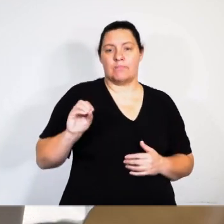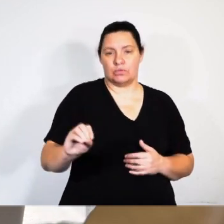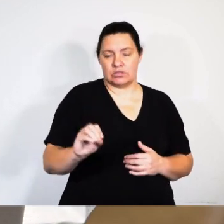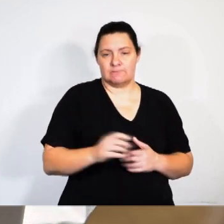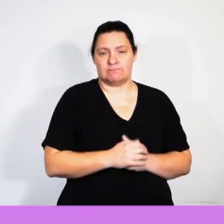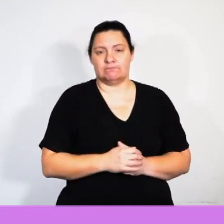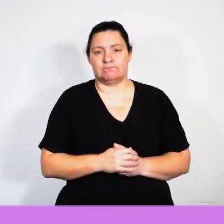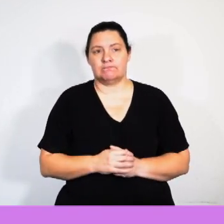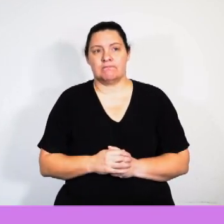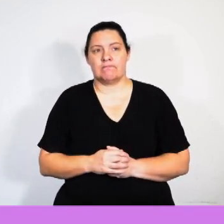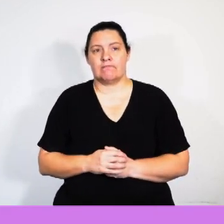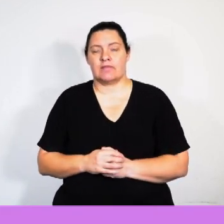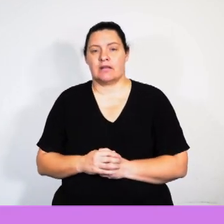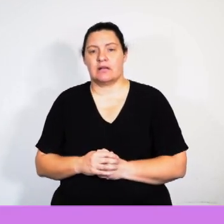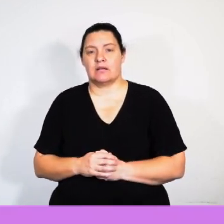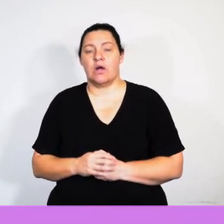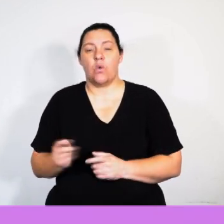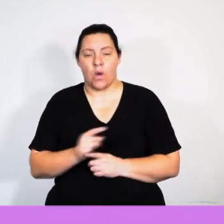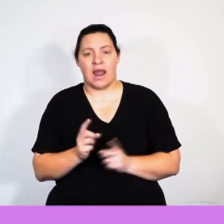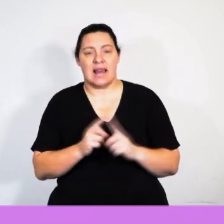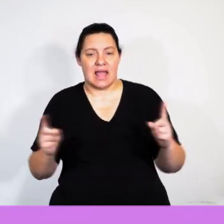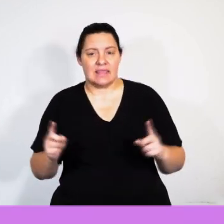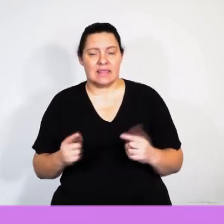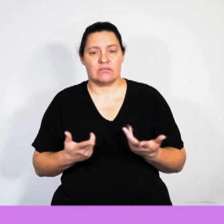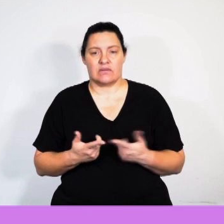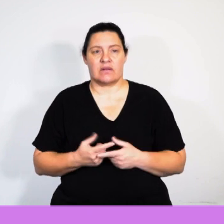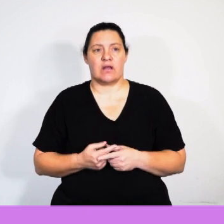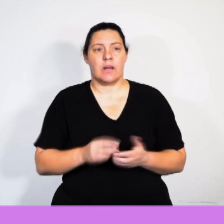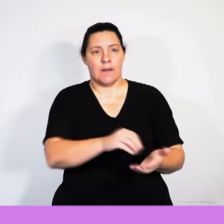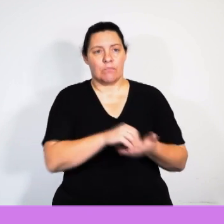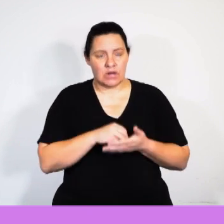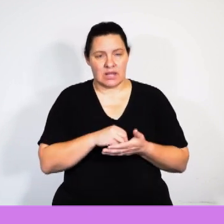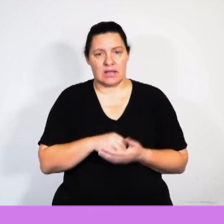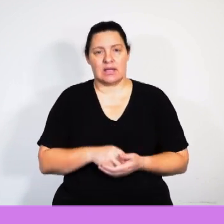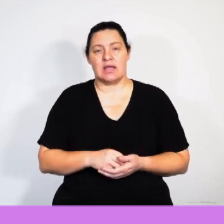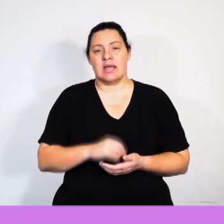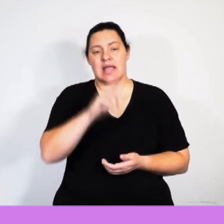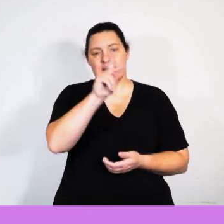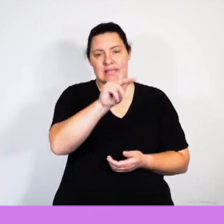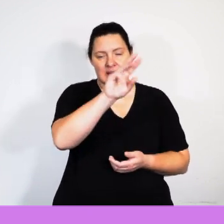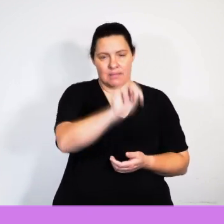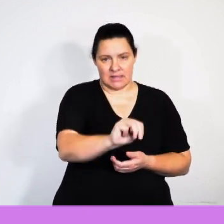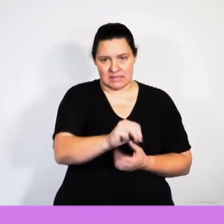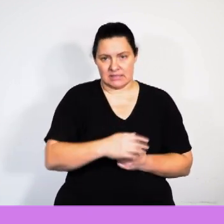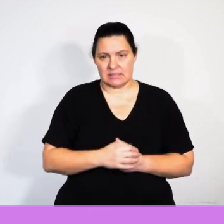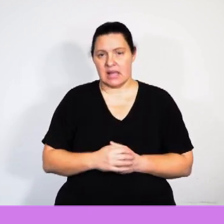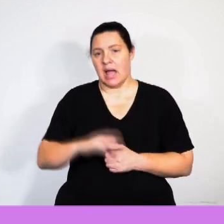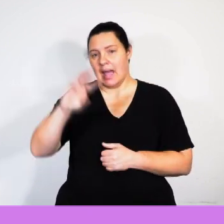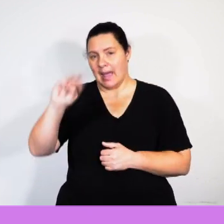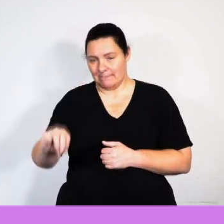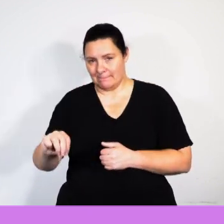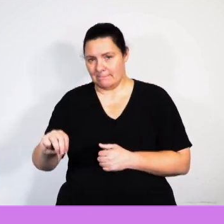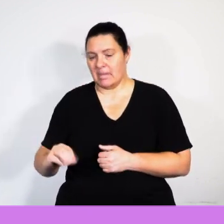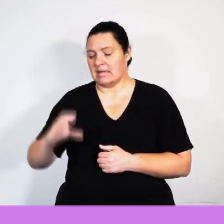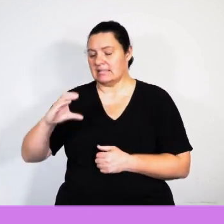So I'm going to put mine here. Because we are working with length and distance, I will have to bring along the kilometer,